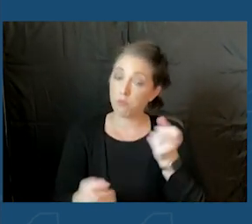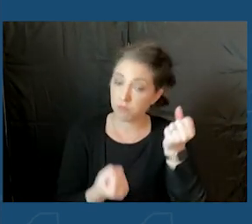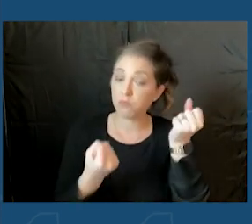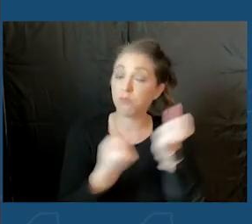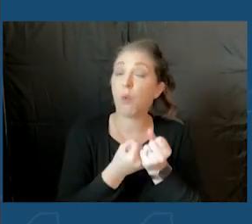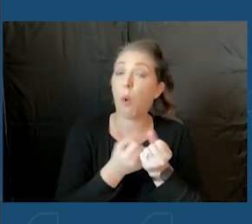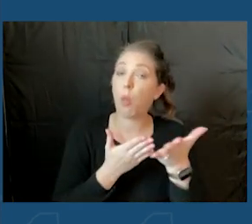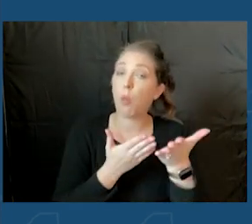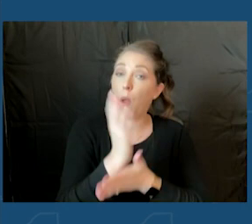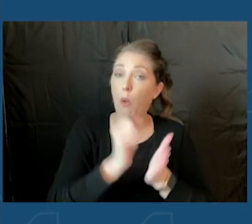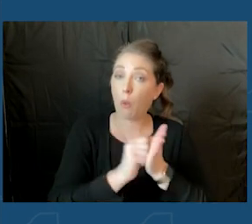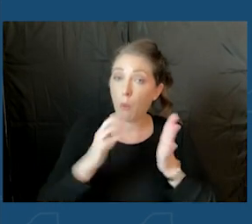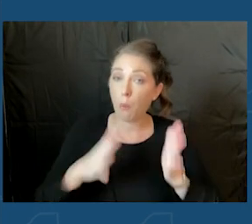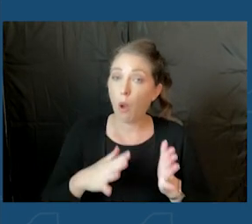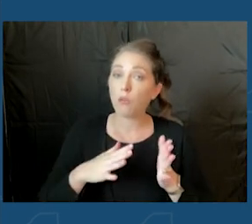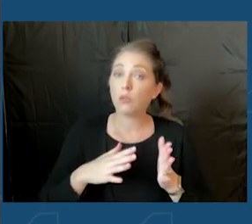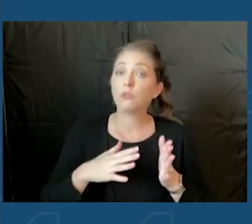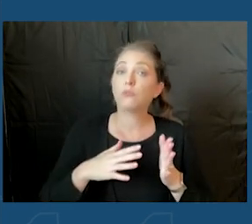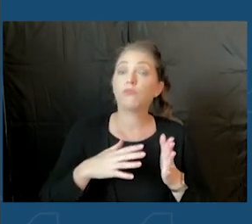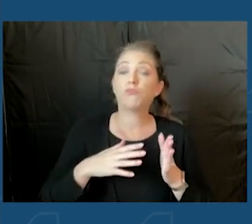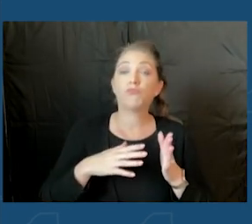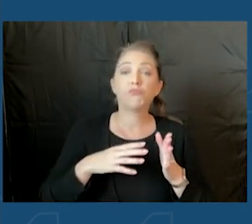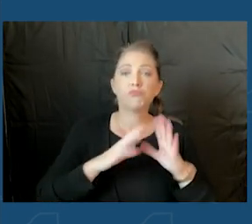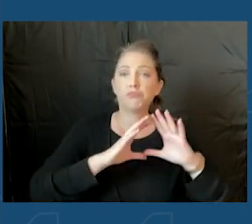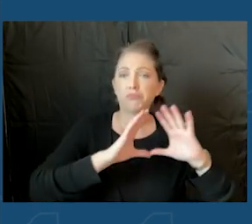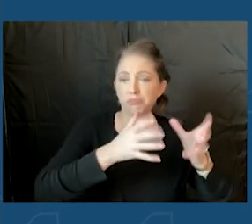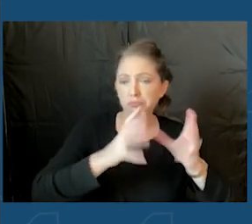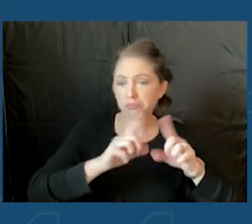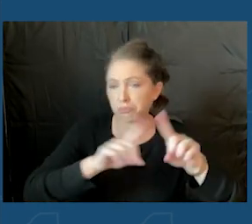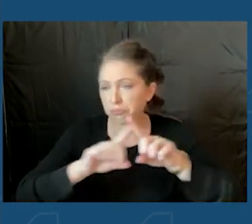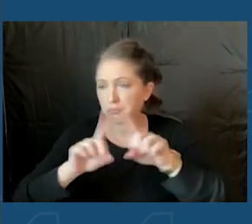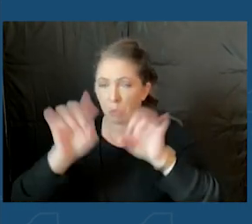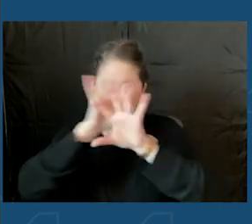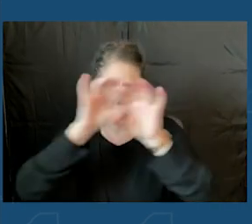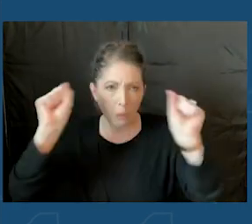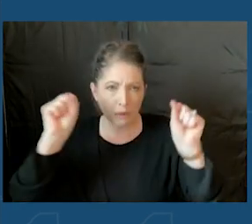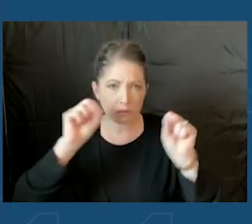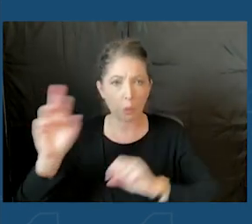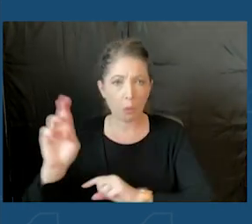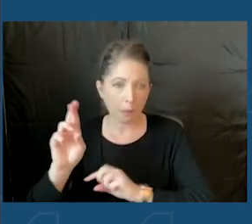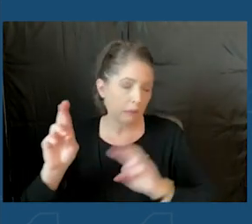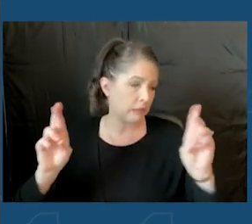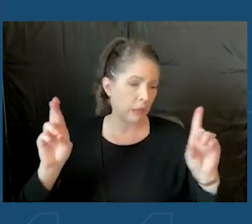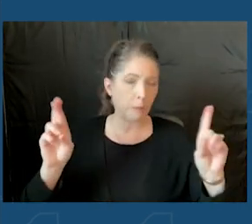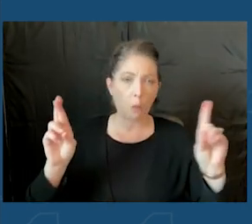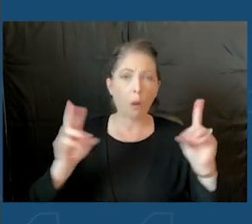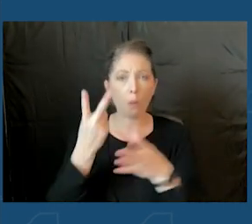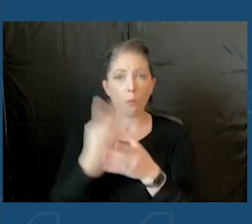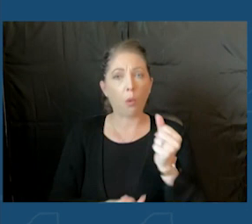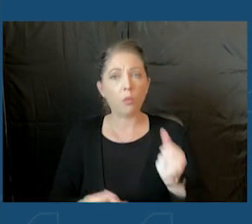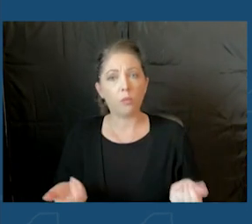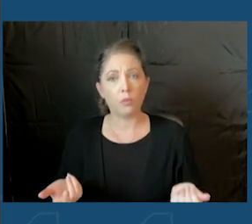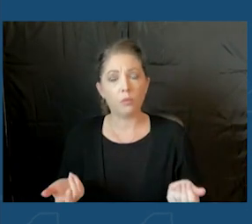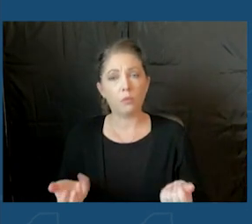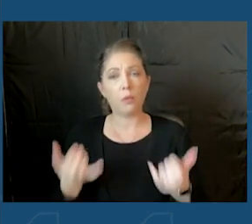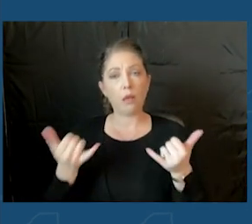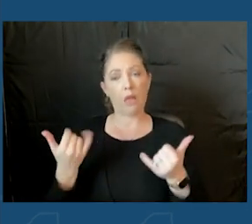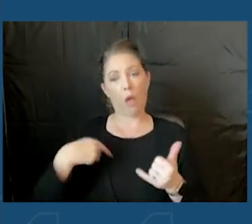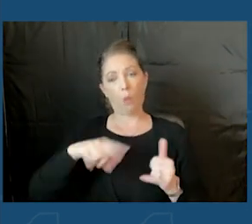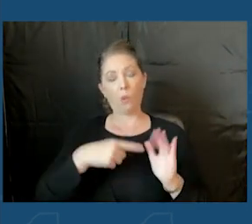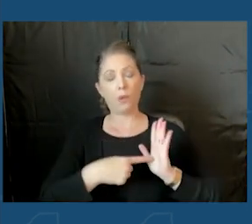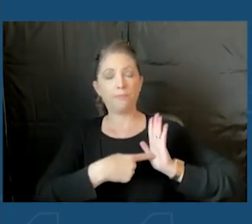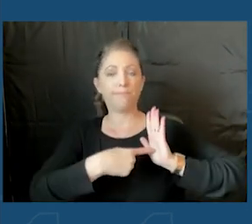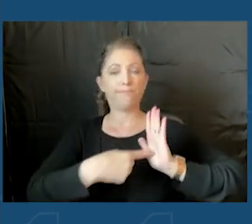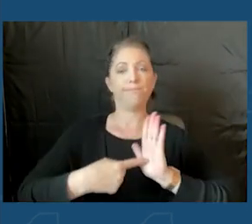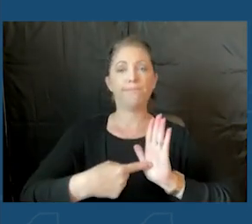across administrations, Republican and Democratic, and we are now poised to again be an example to the